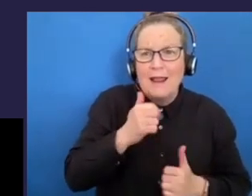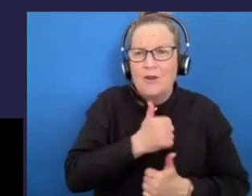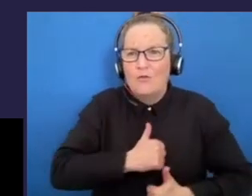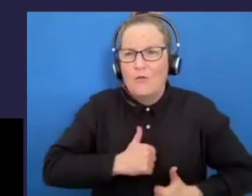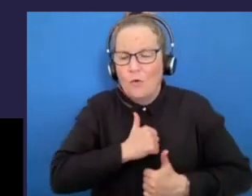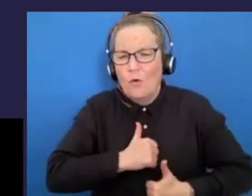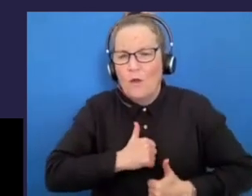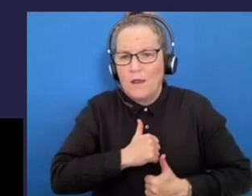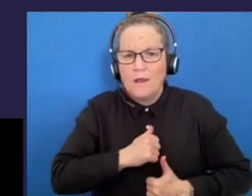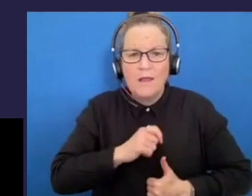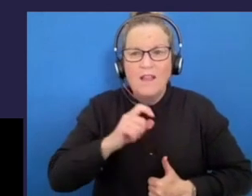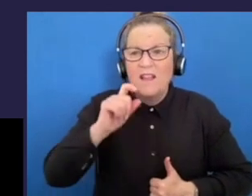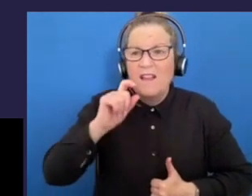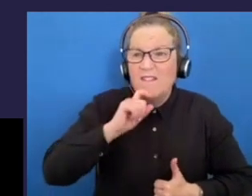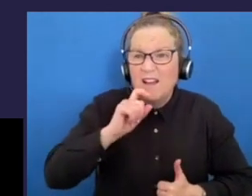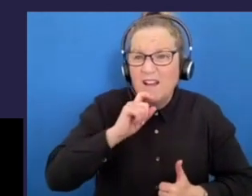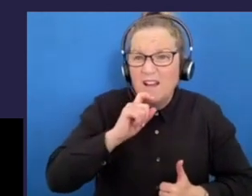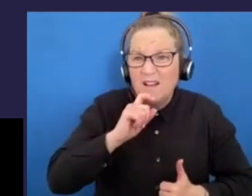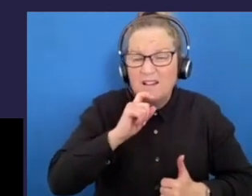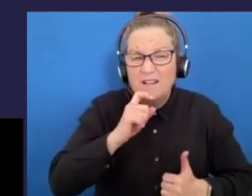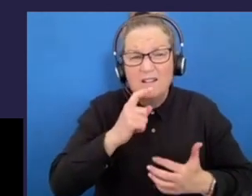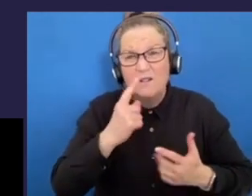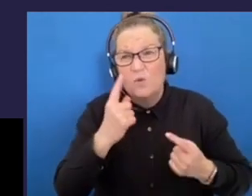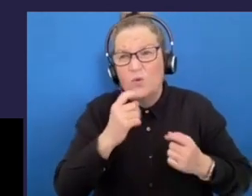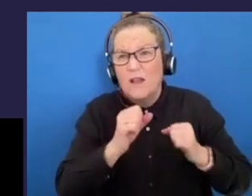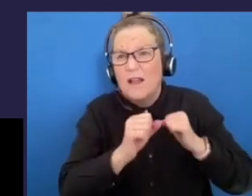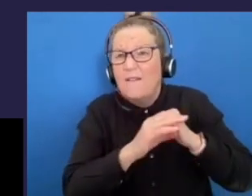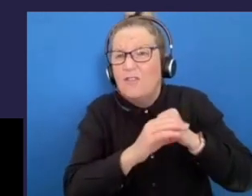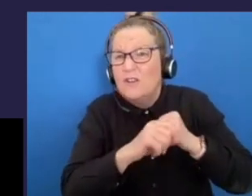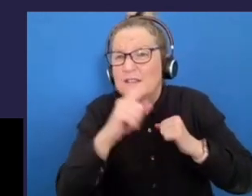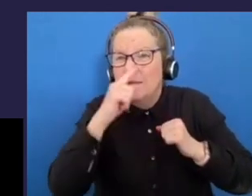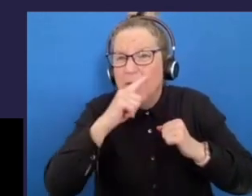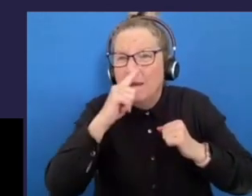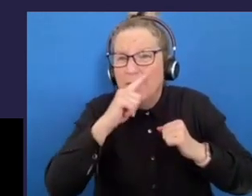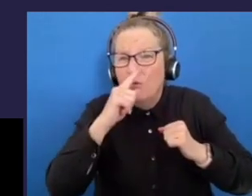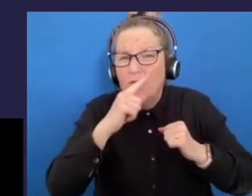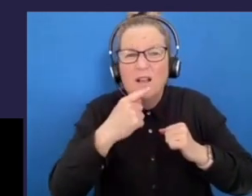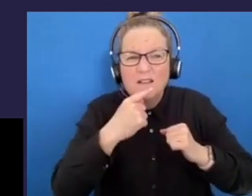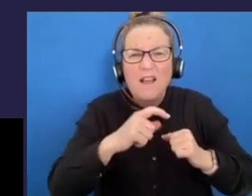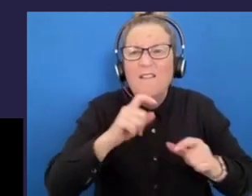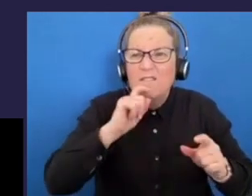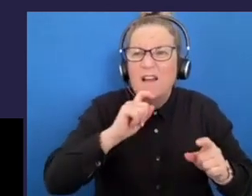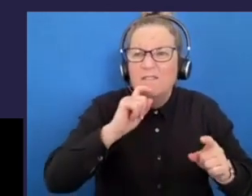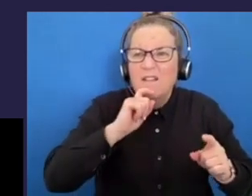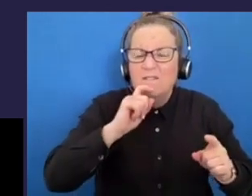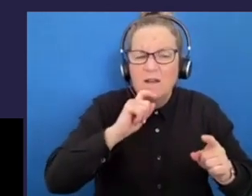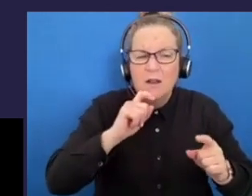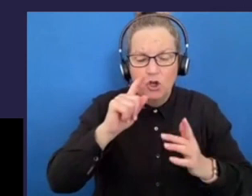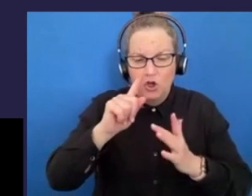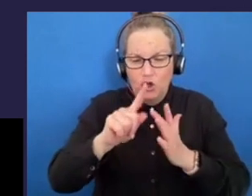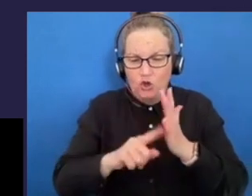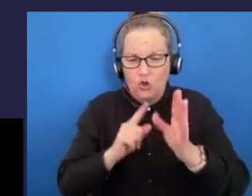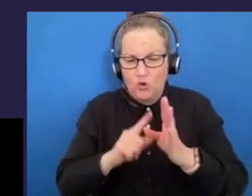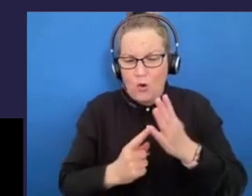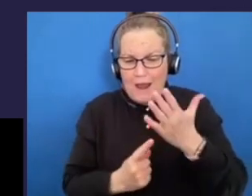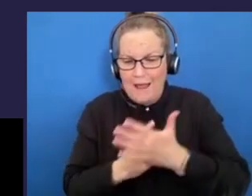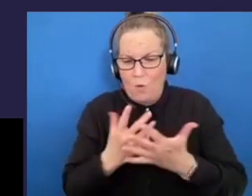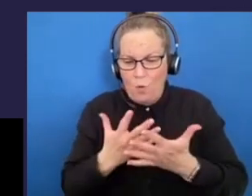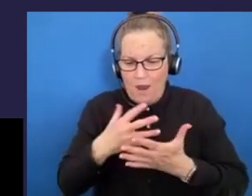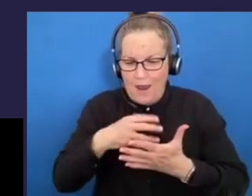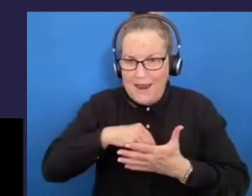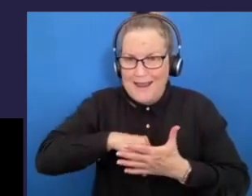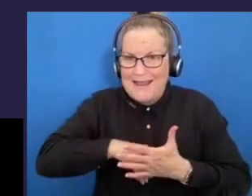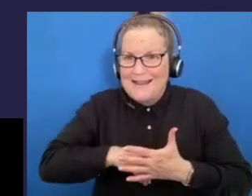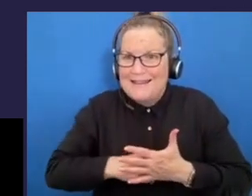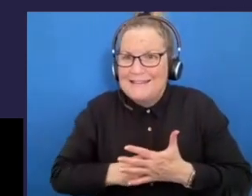Madison Avenue and the advertisers sell us. Joy is something that happens inside us when something